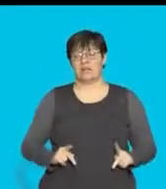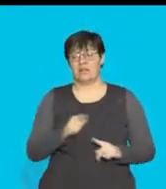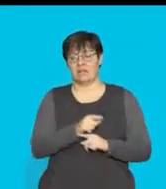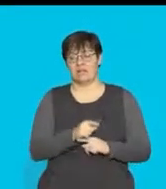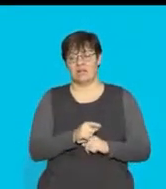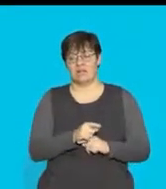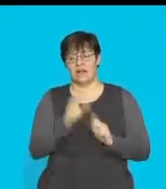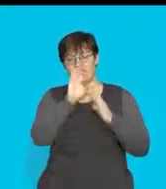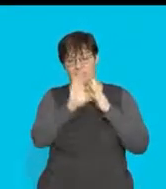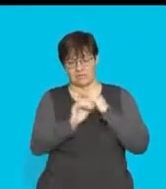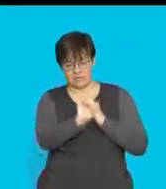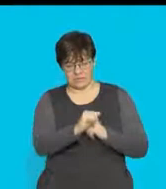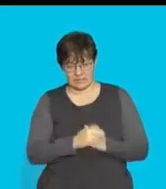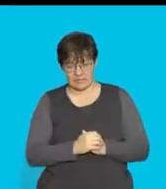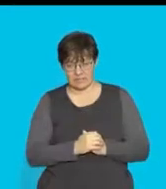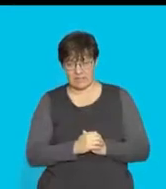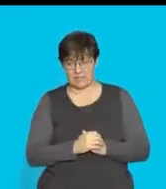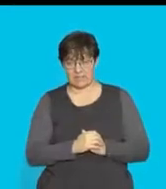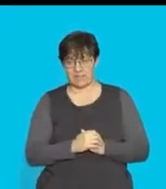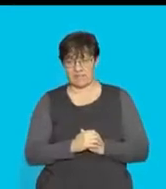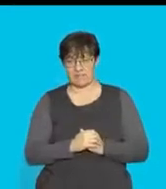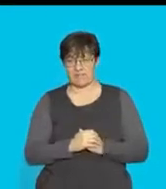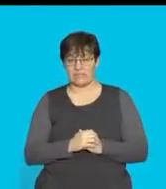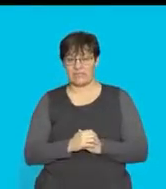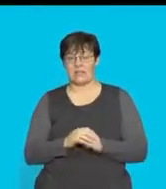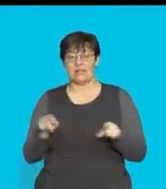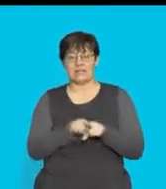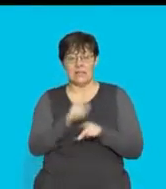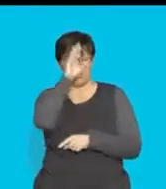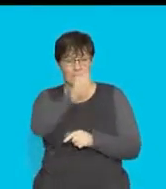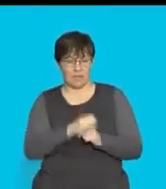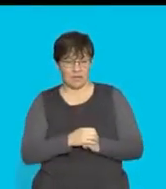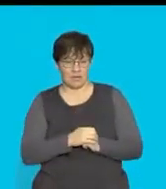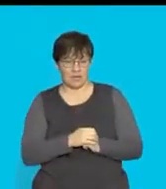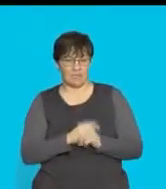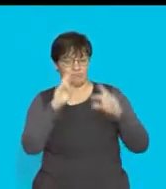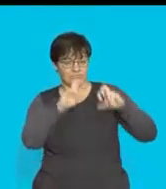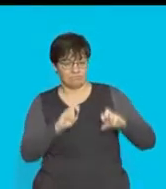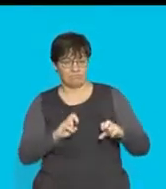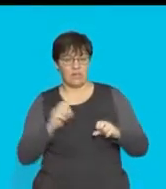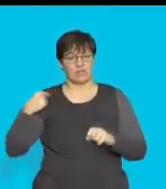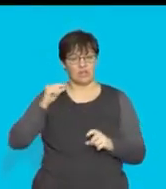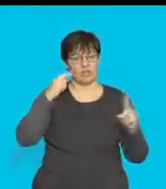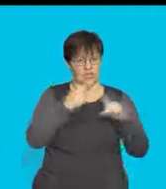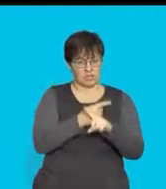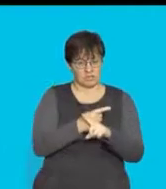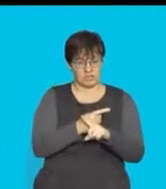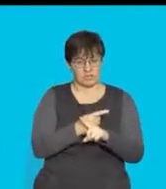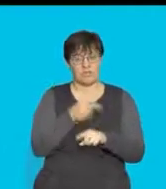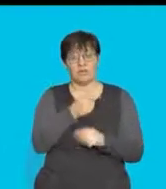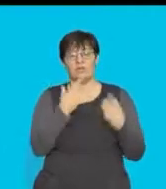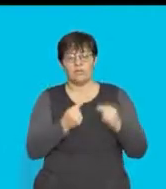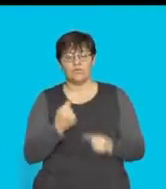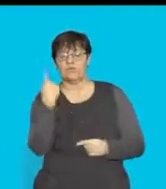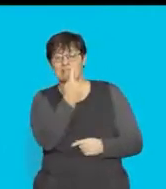physical appearance of a characteristic. Guys, you would also remember that when we study genetic crosses, a cross can